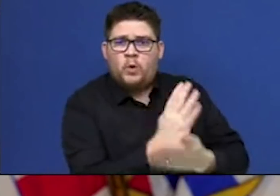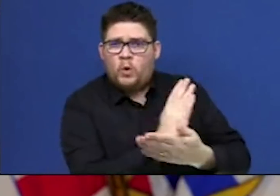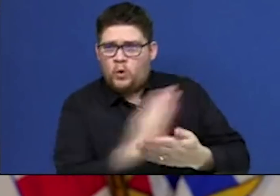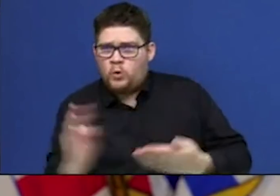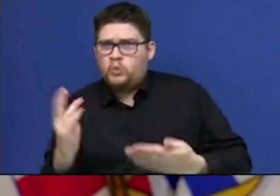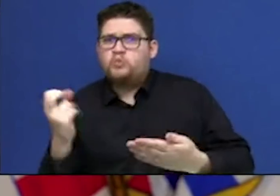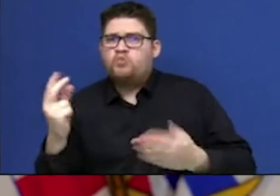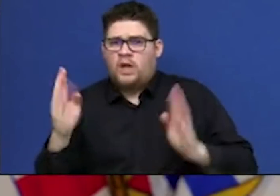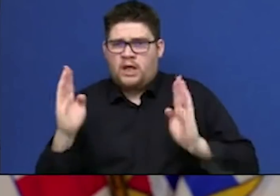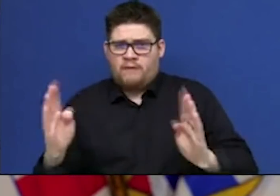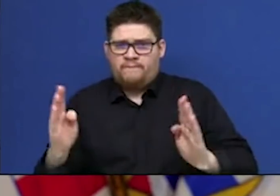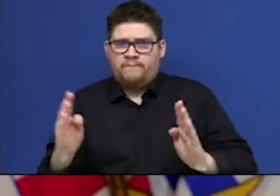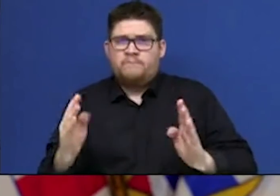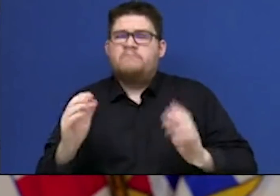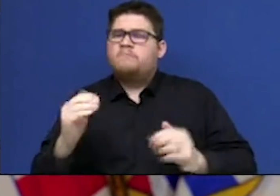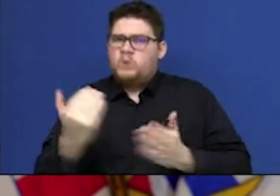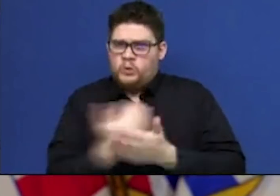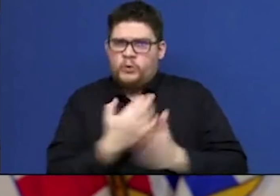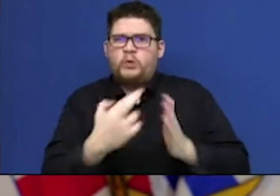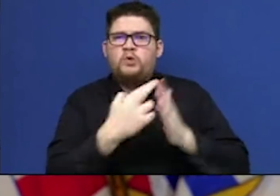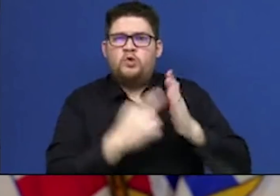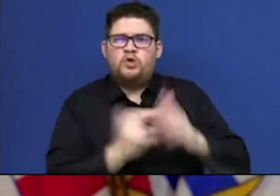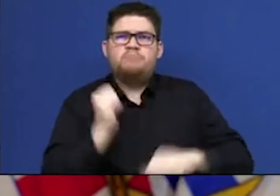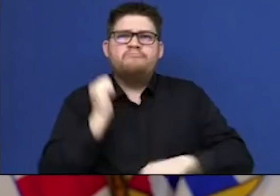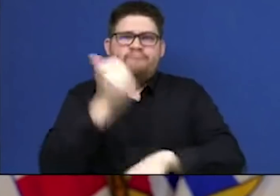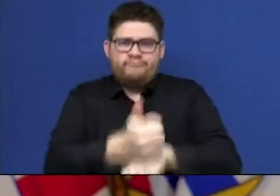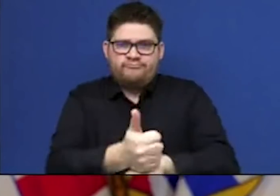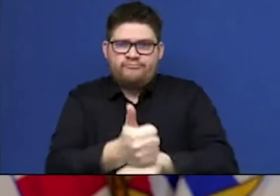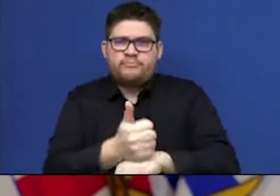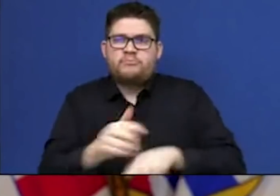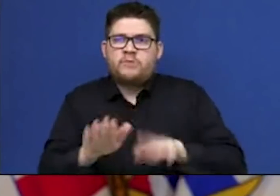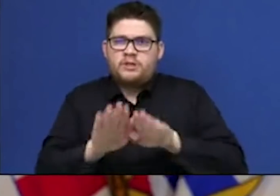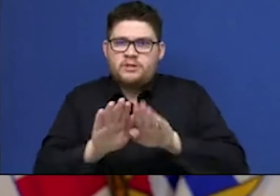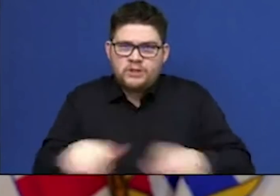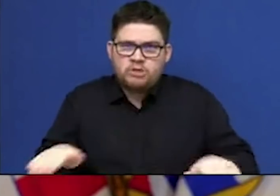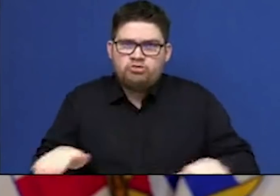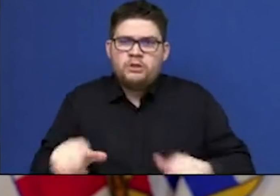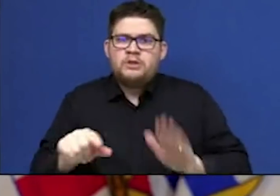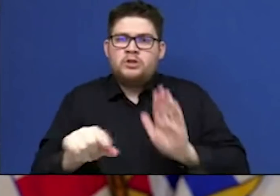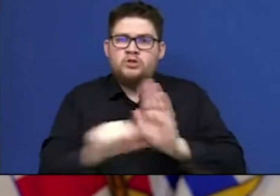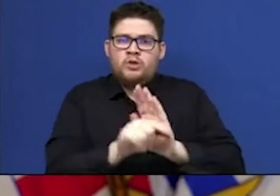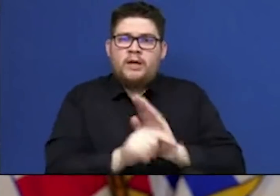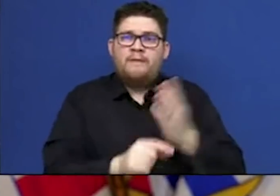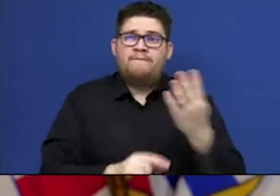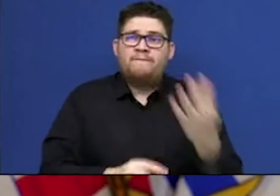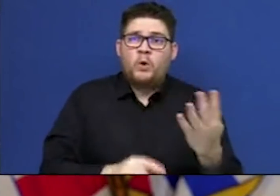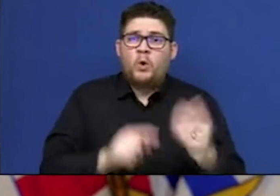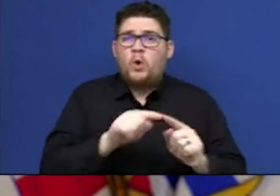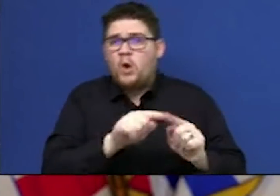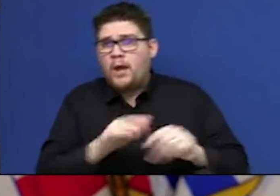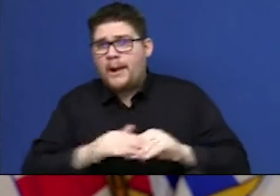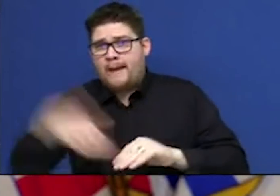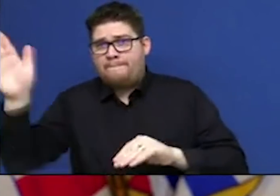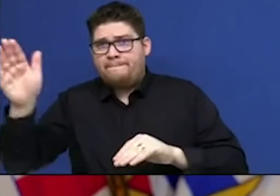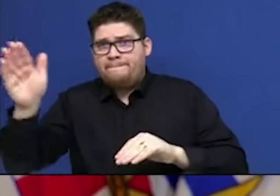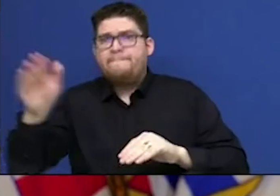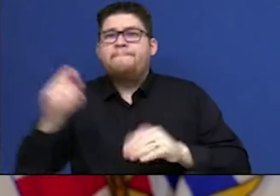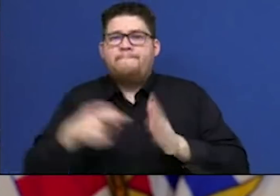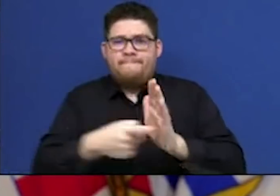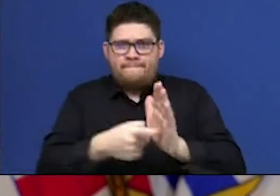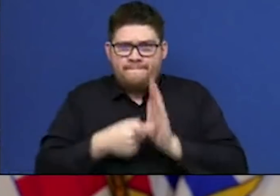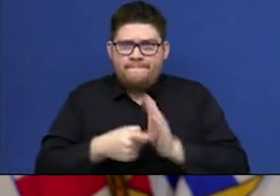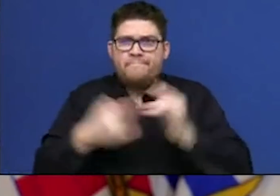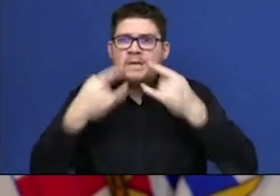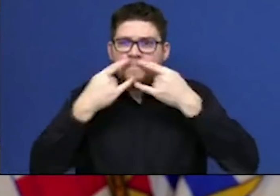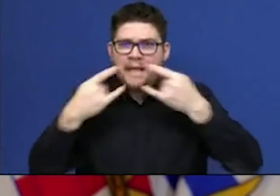supports children to wear masks at all times when they're in the school setting, and to make sure that we are doing that in a way that